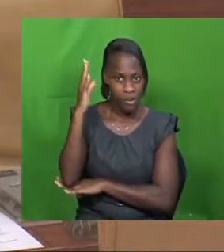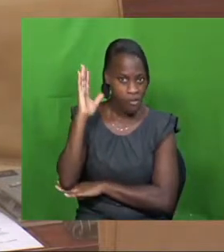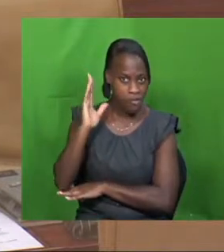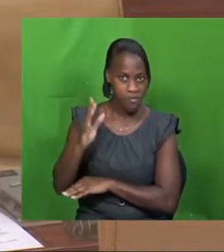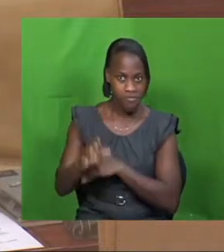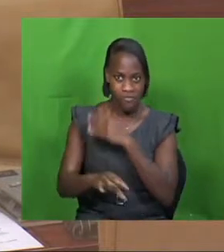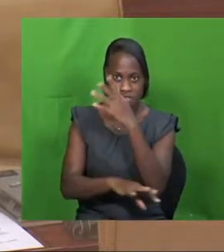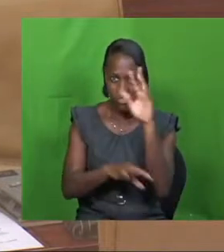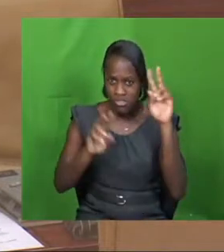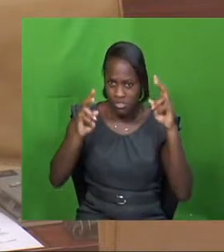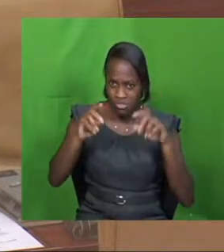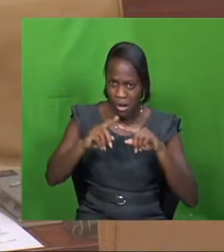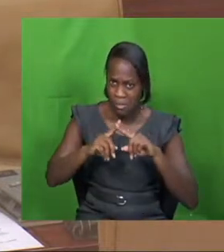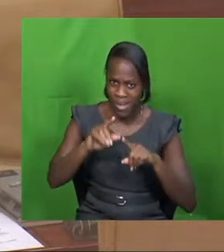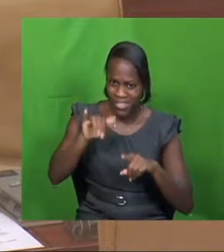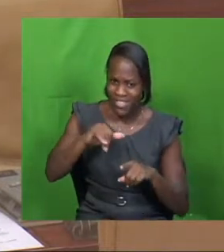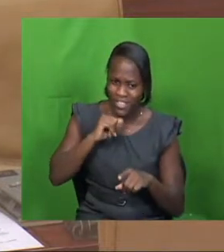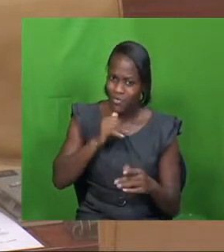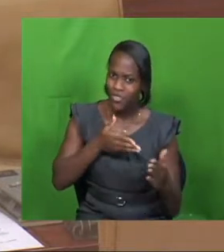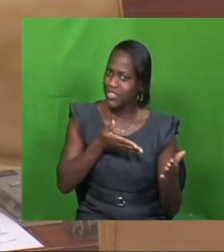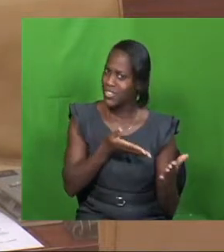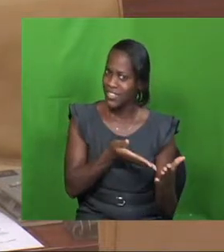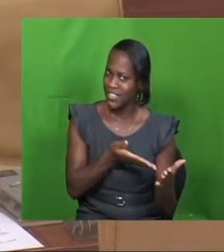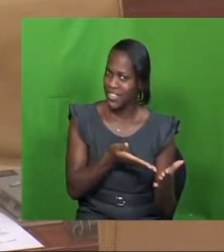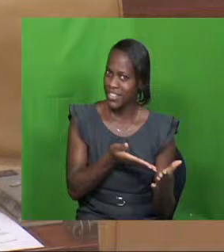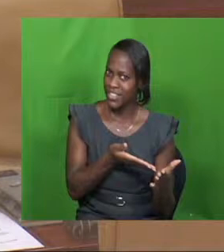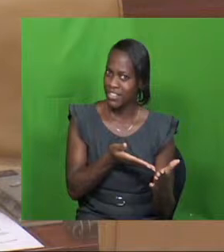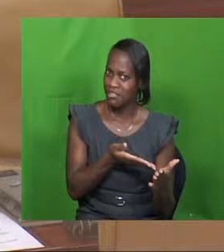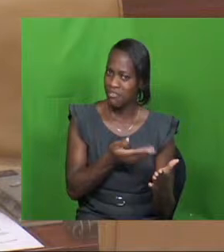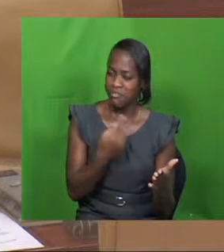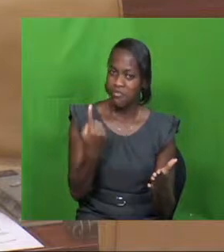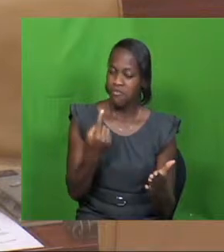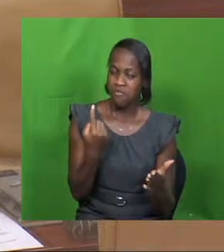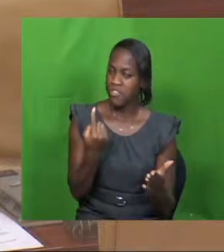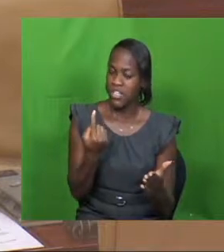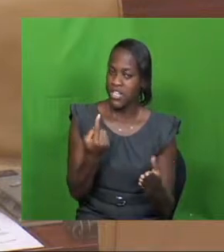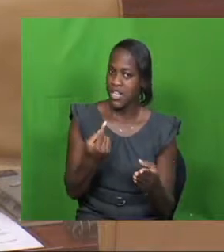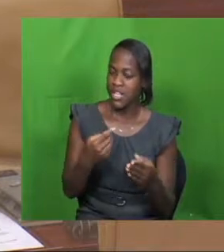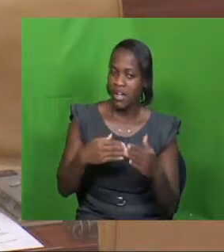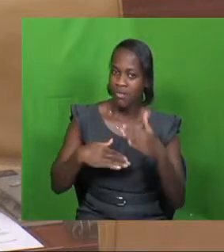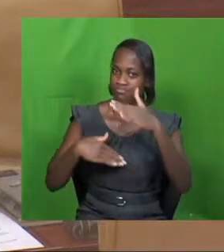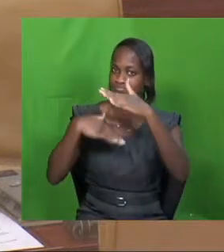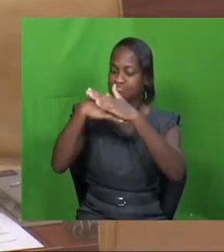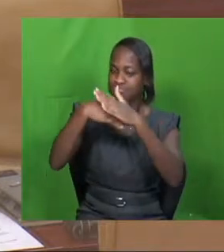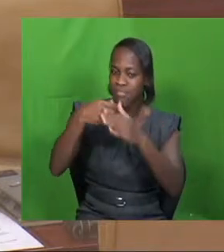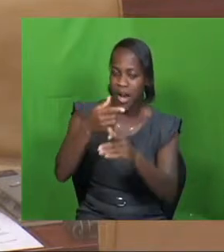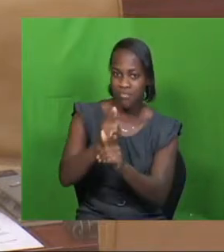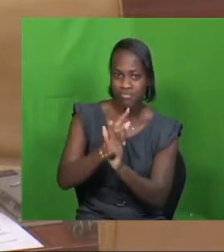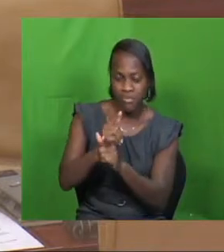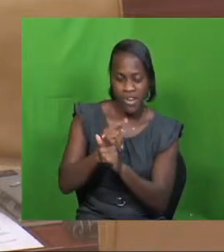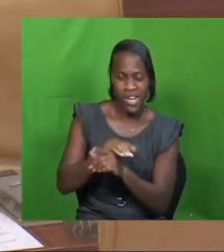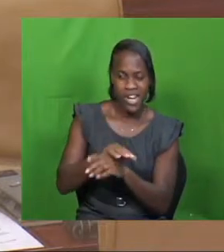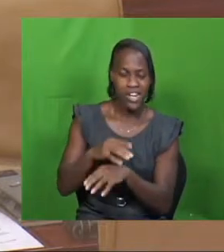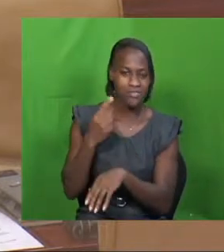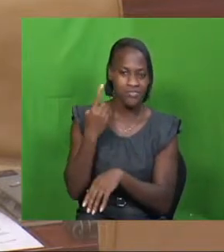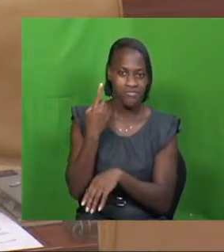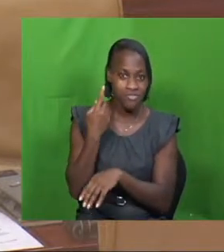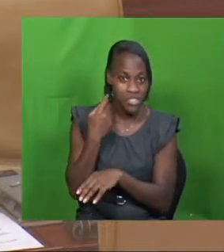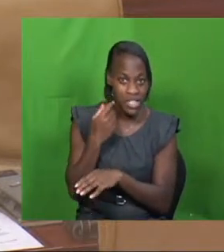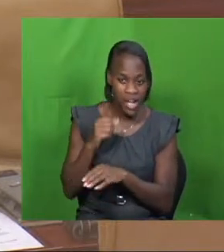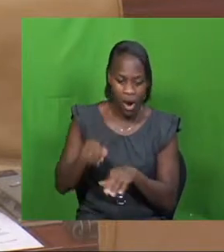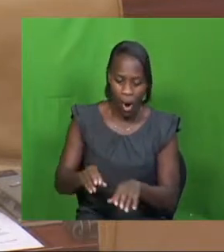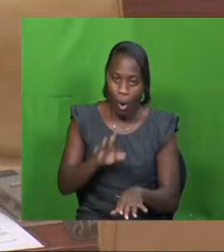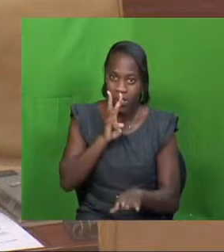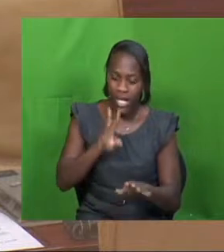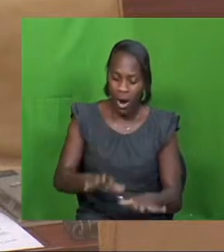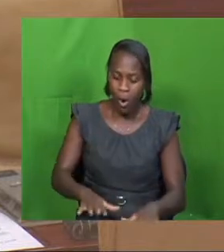here the cap on borrowing and then an investigation into recent flooding in Accra, which was